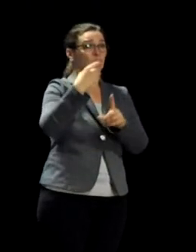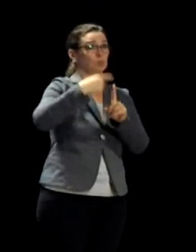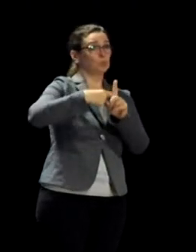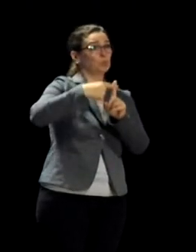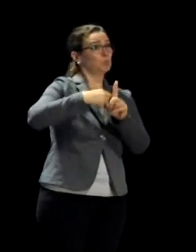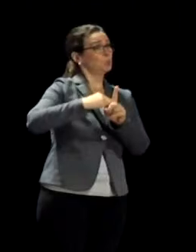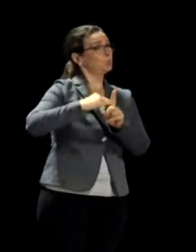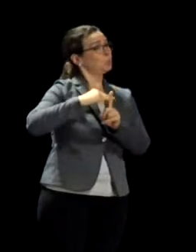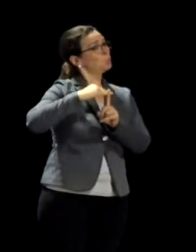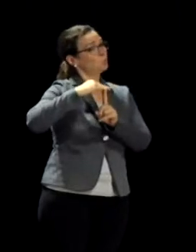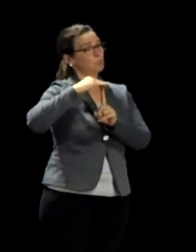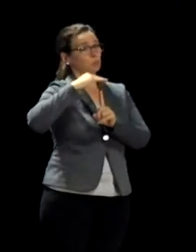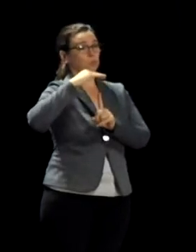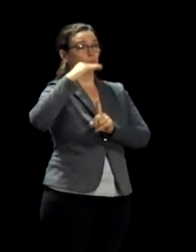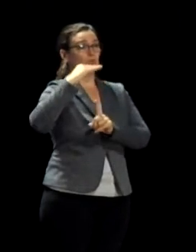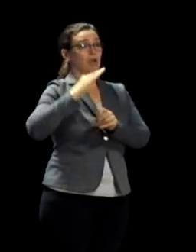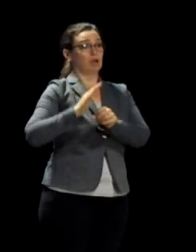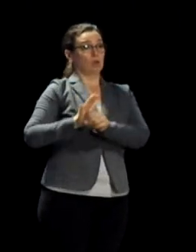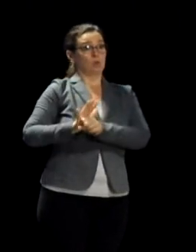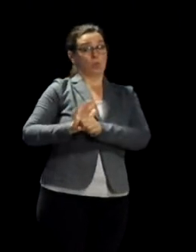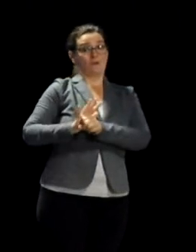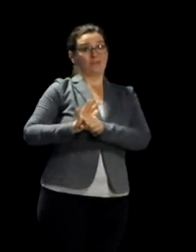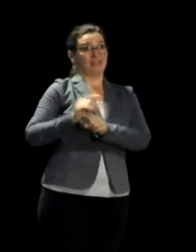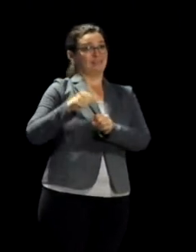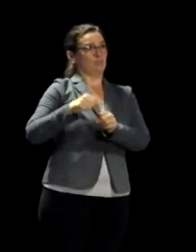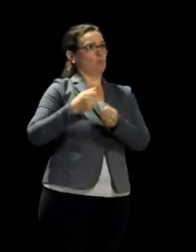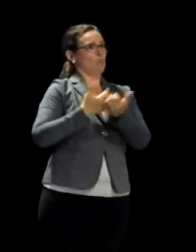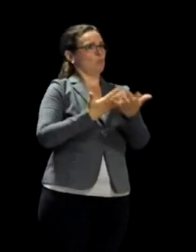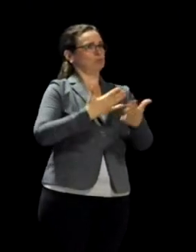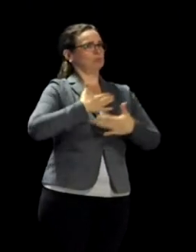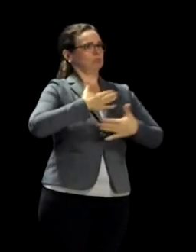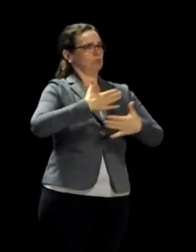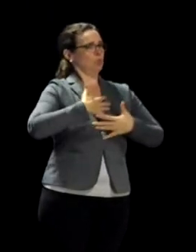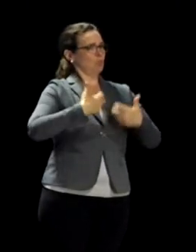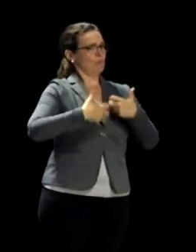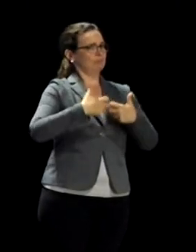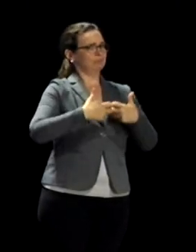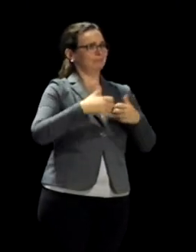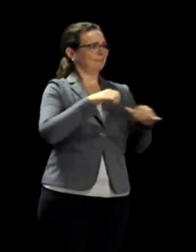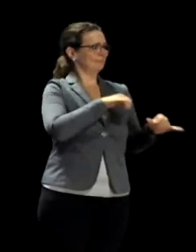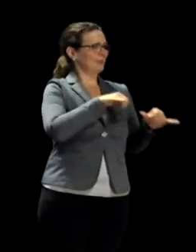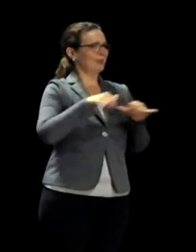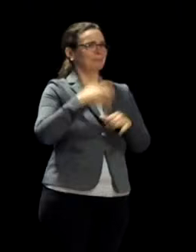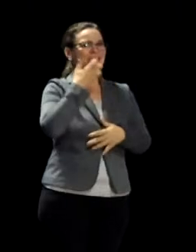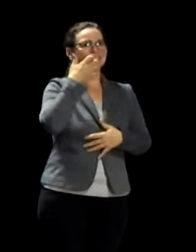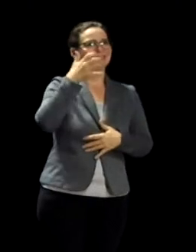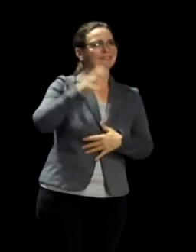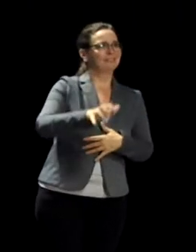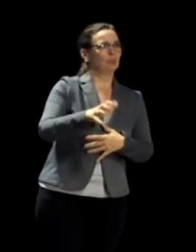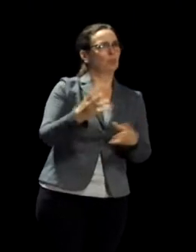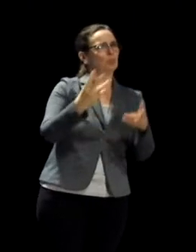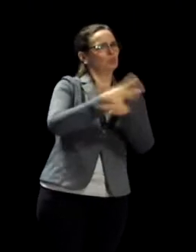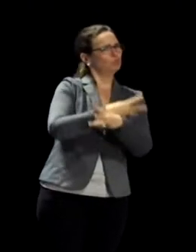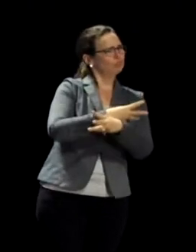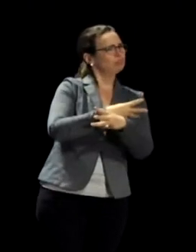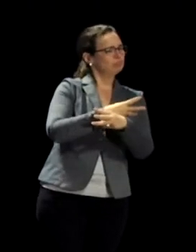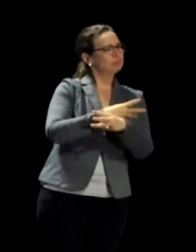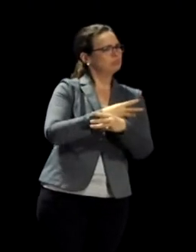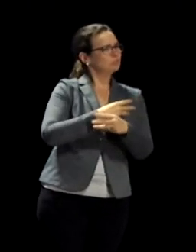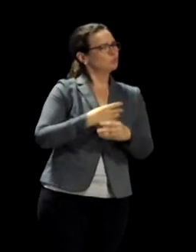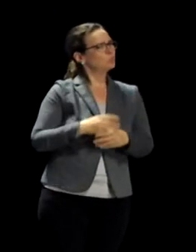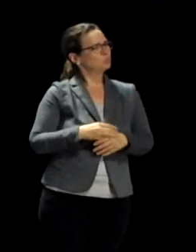Those are really tough conditions if somebody gets this. So let's get in front of this. That's a trend. We haven't had a situation